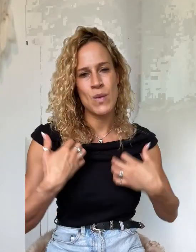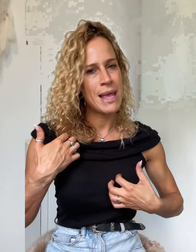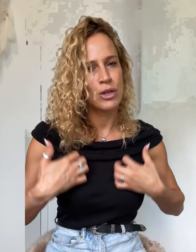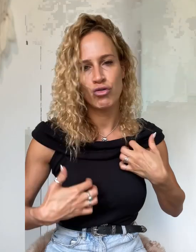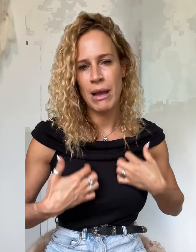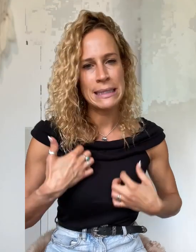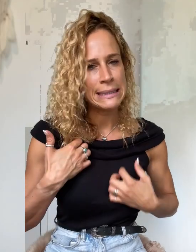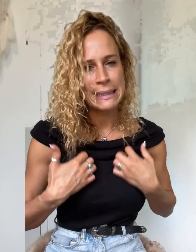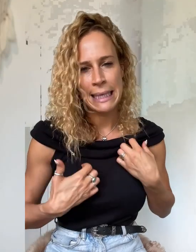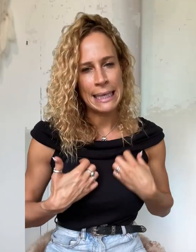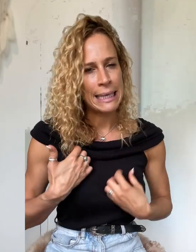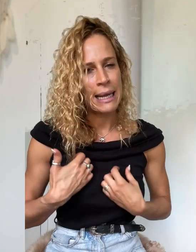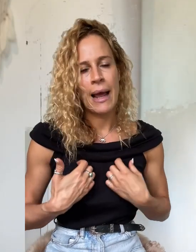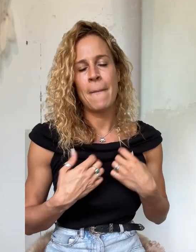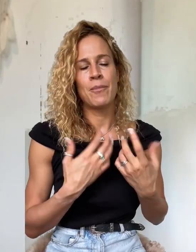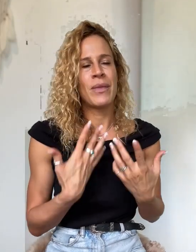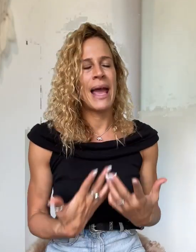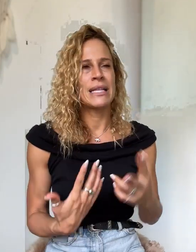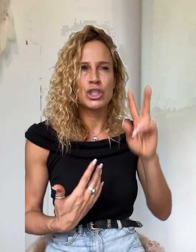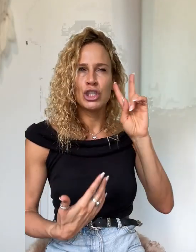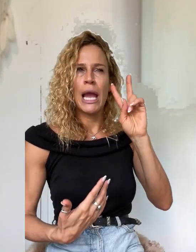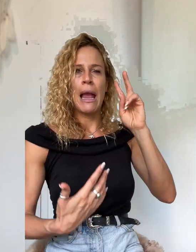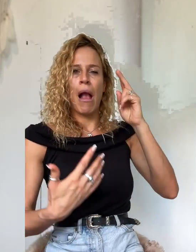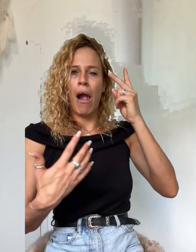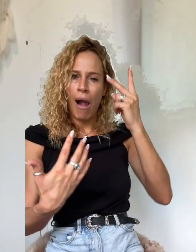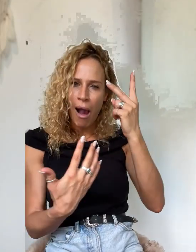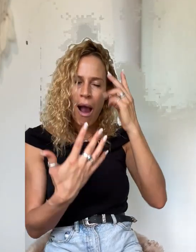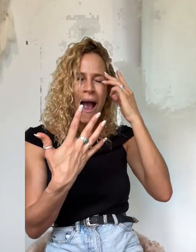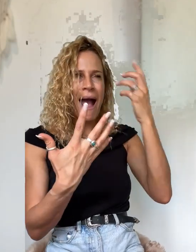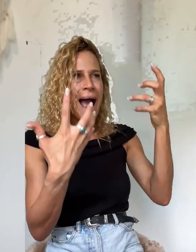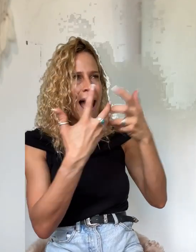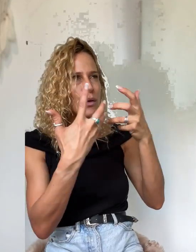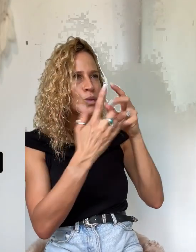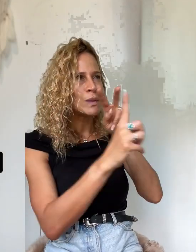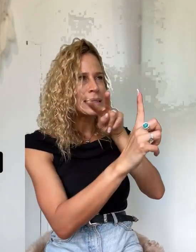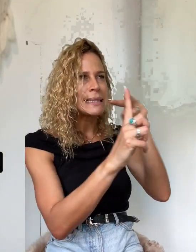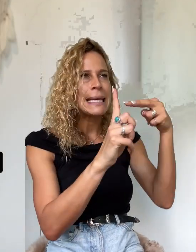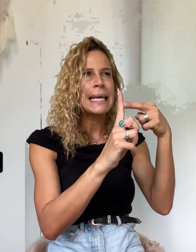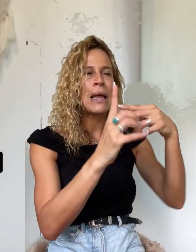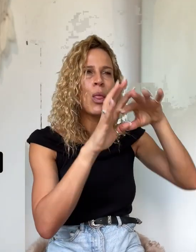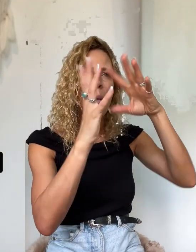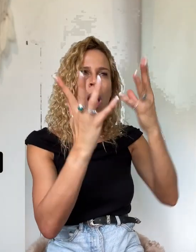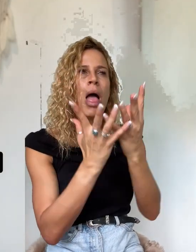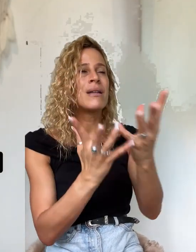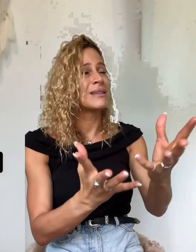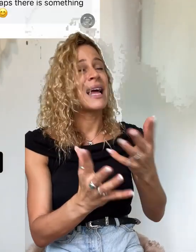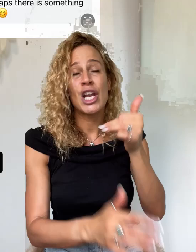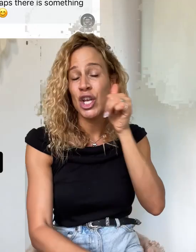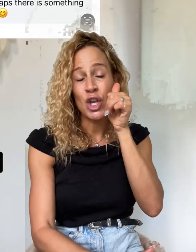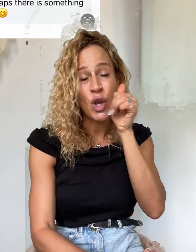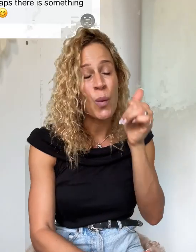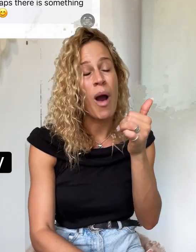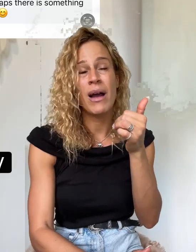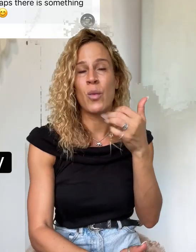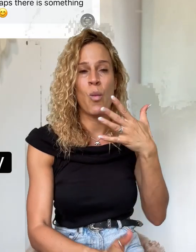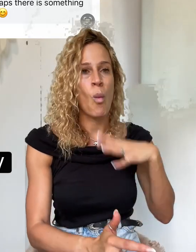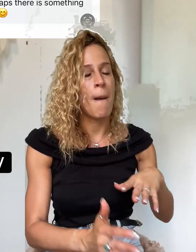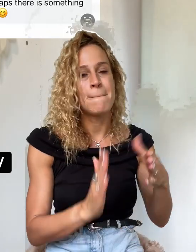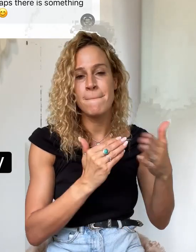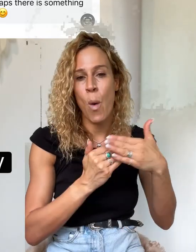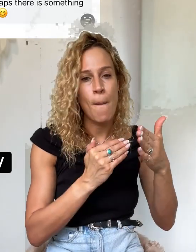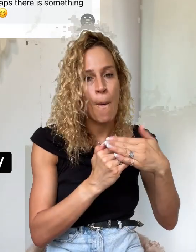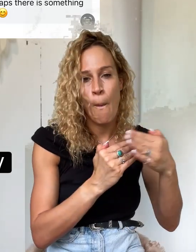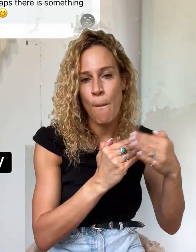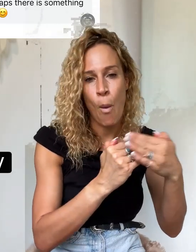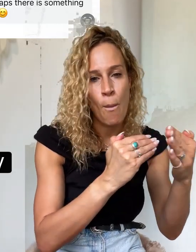would just love my eyes to get open to more and more. Basically, I knew I couldn't get enough. And